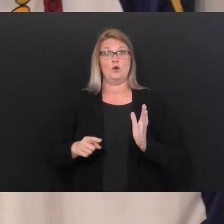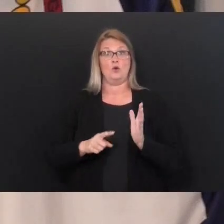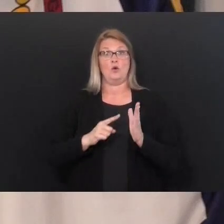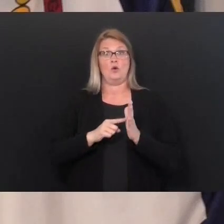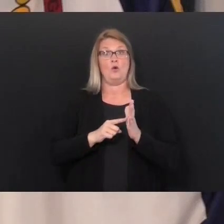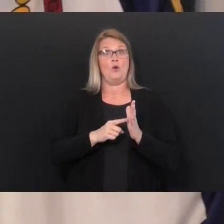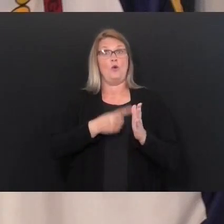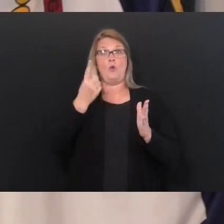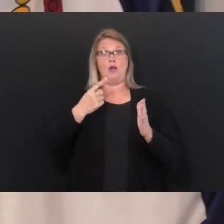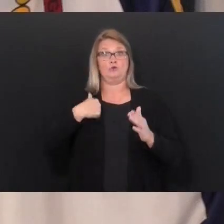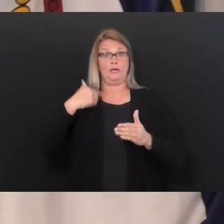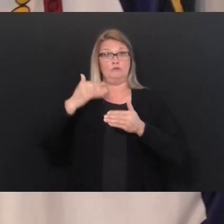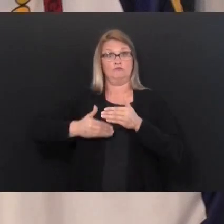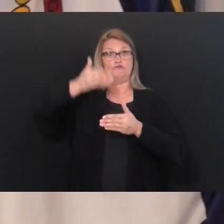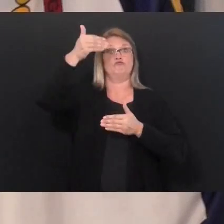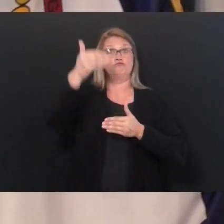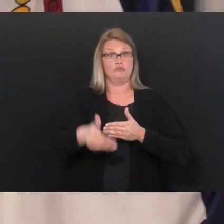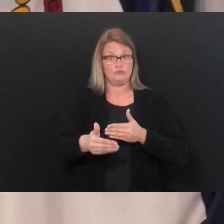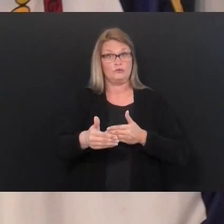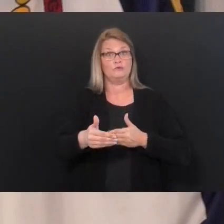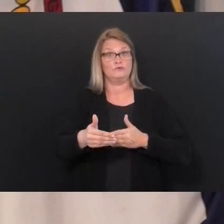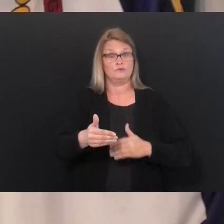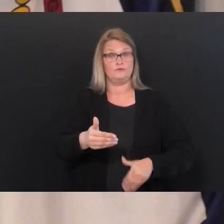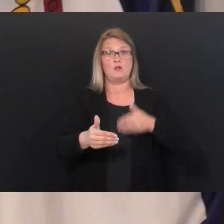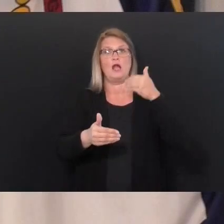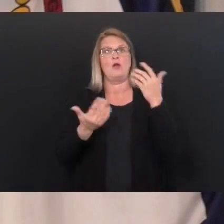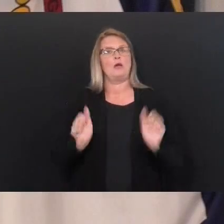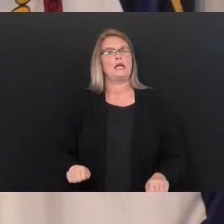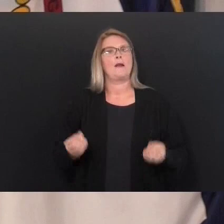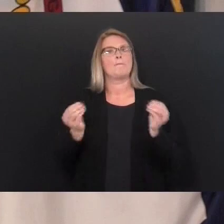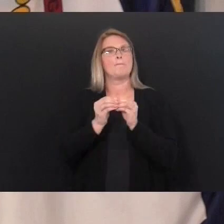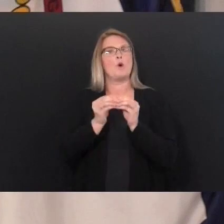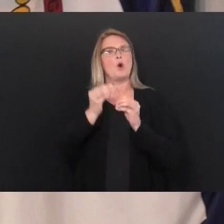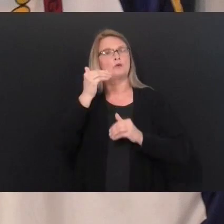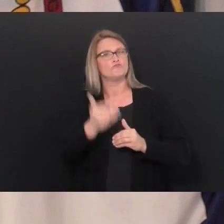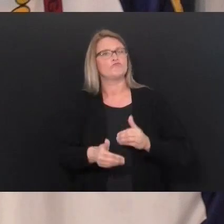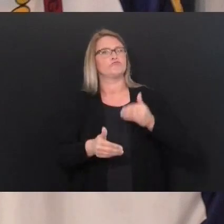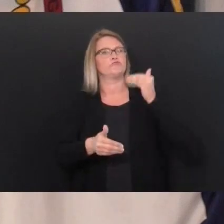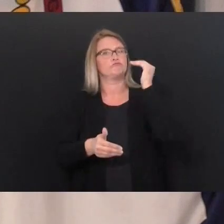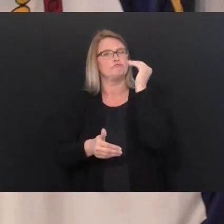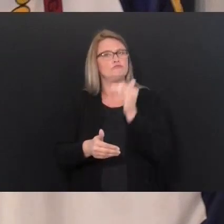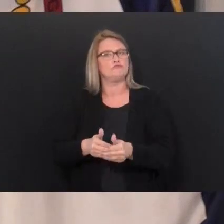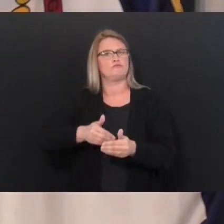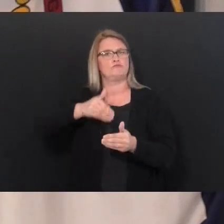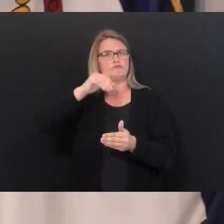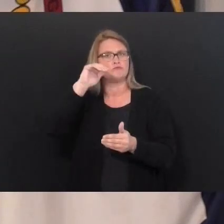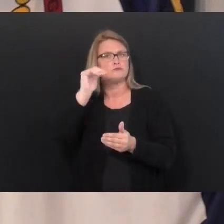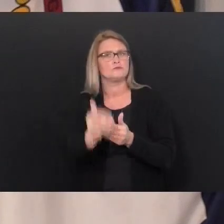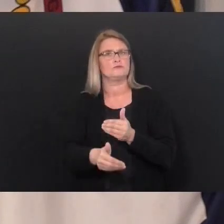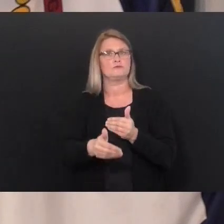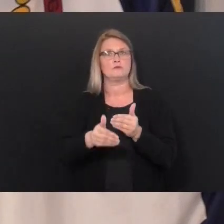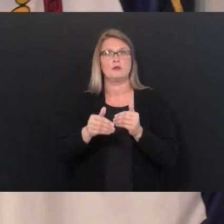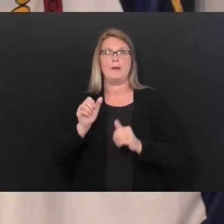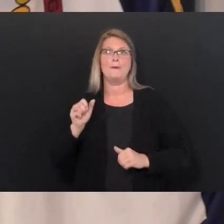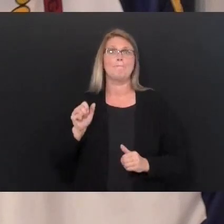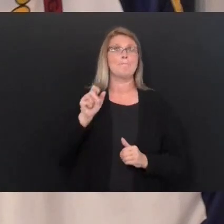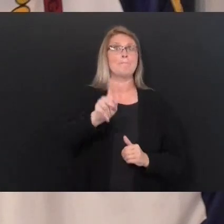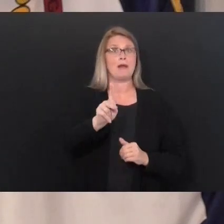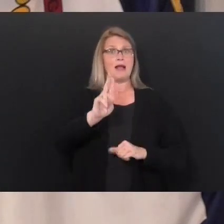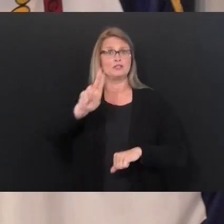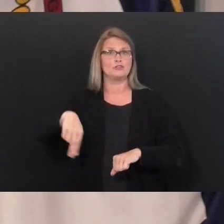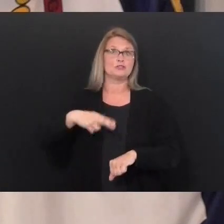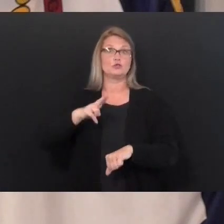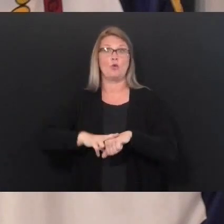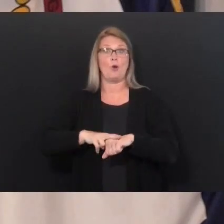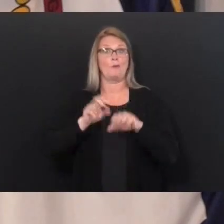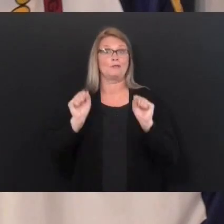next miracle, it enables us to just do more and more and more to get our lives back to as close to